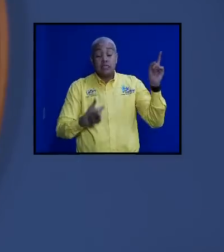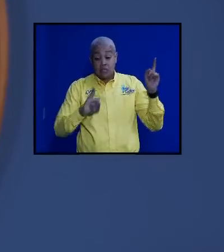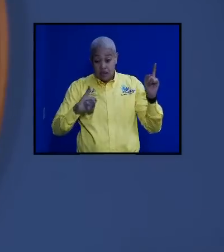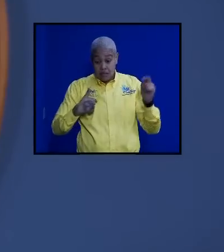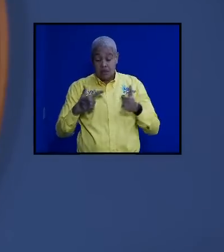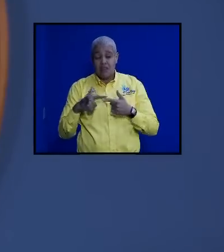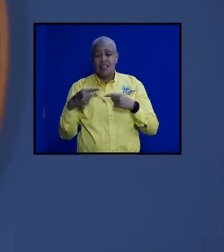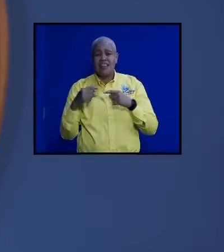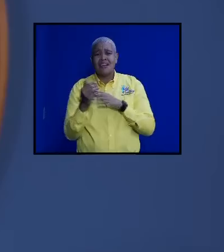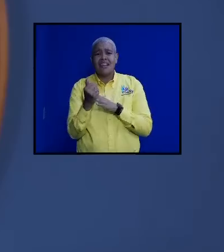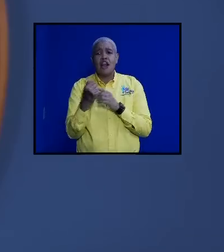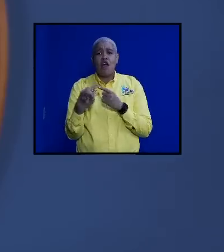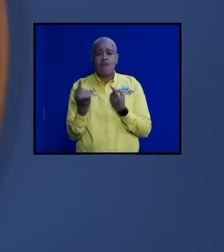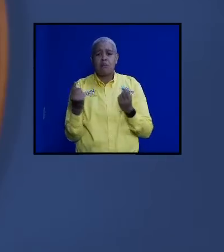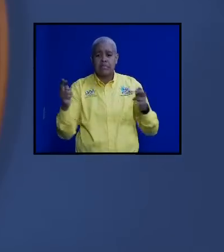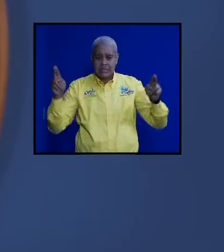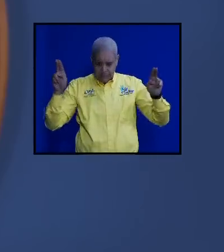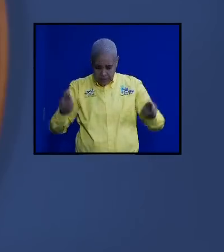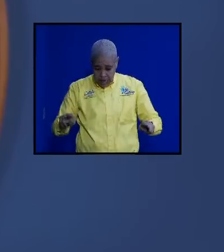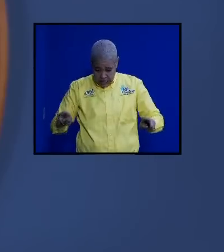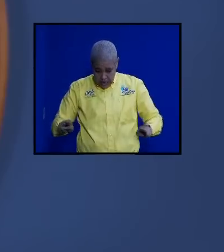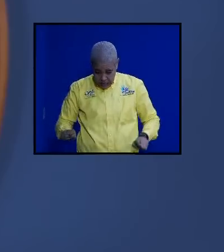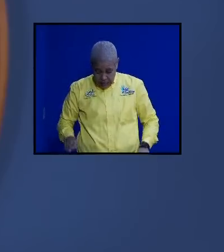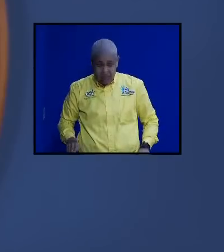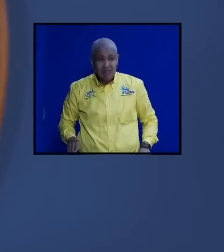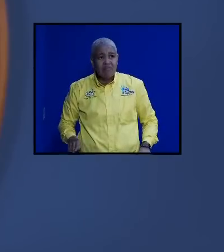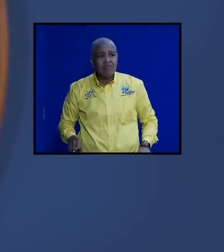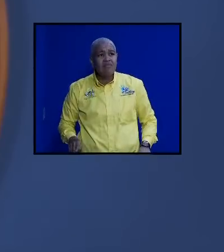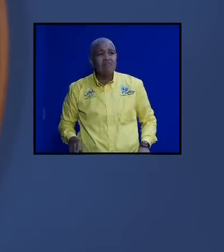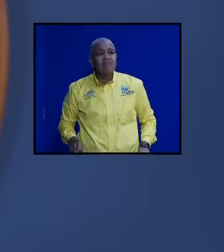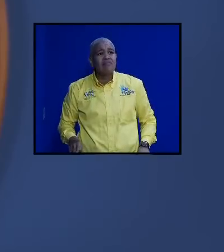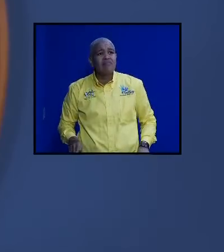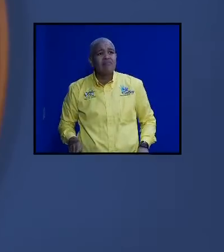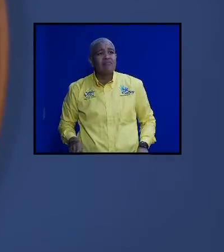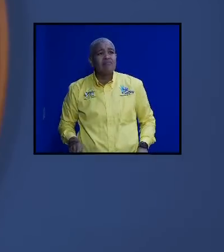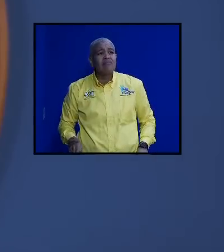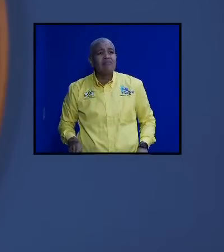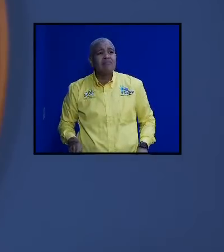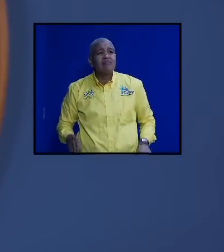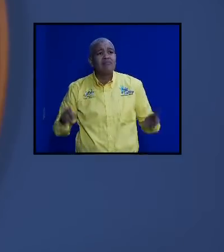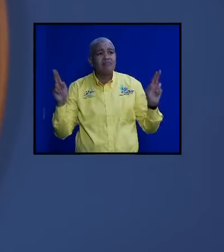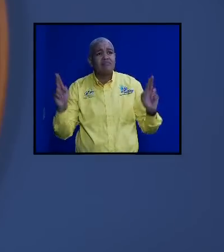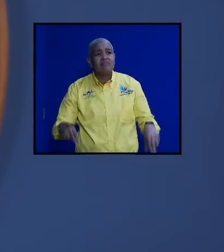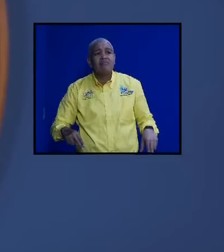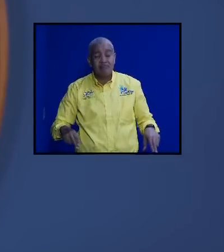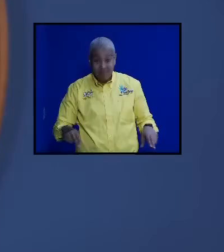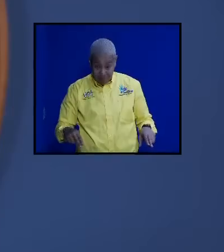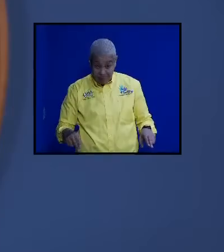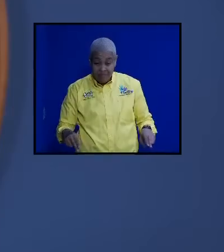the opposition signed an agreement. No, it's an accord